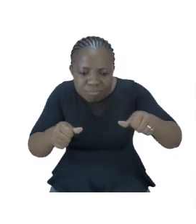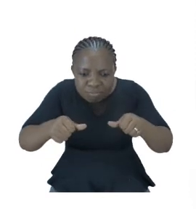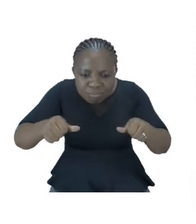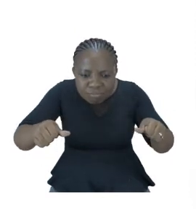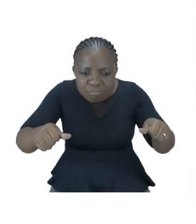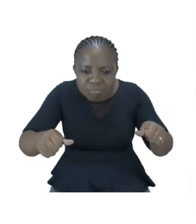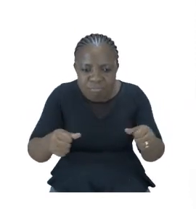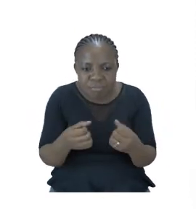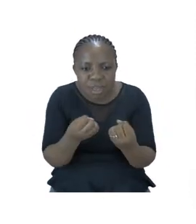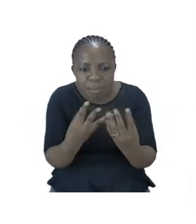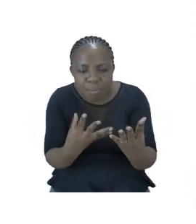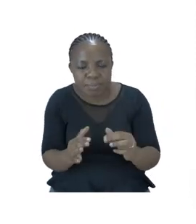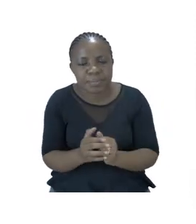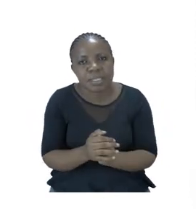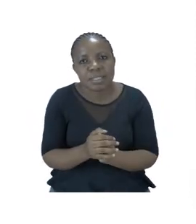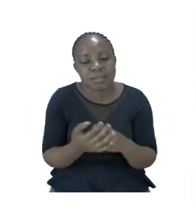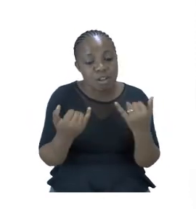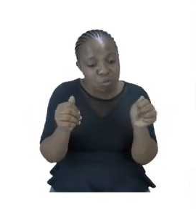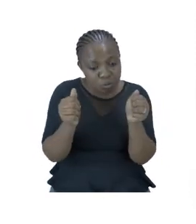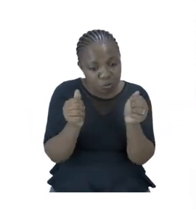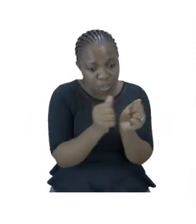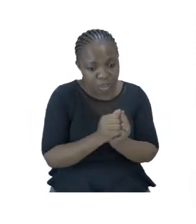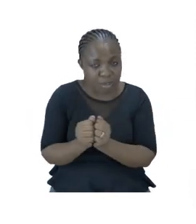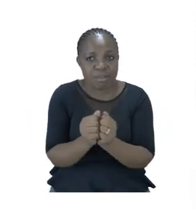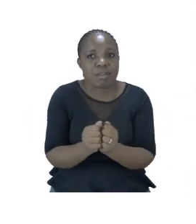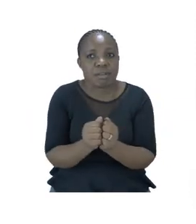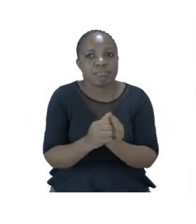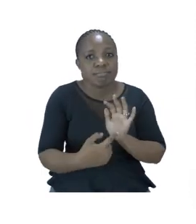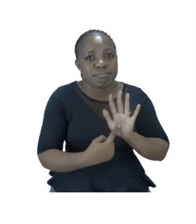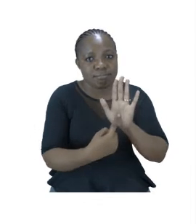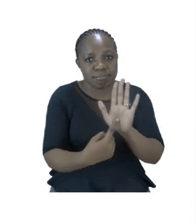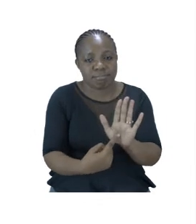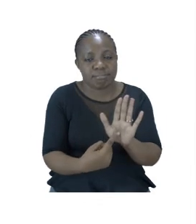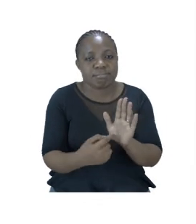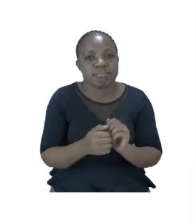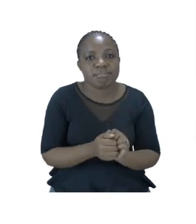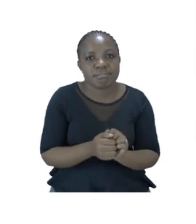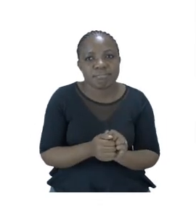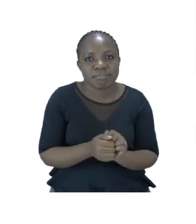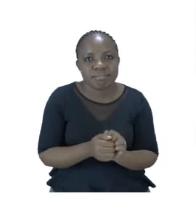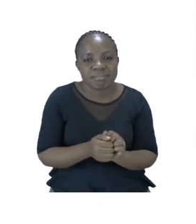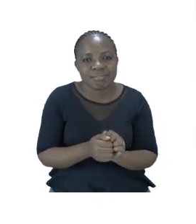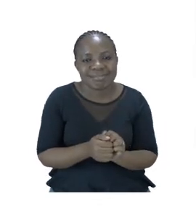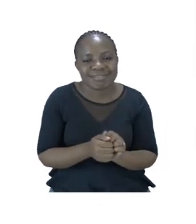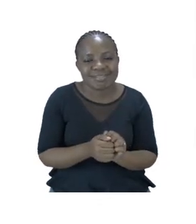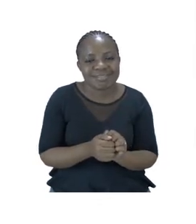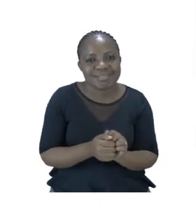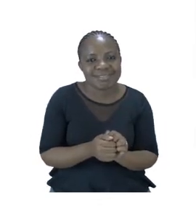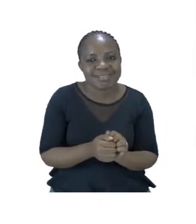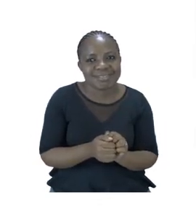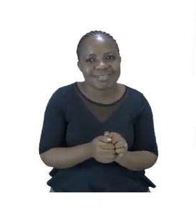If we were to do this together, let us see how far we can go. Let us take a look at